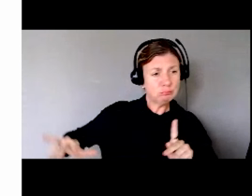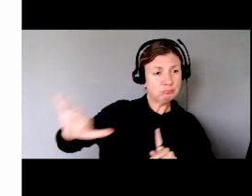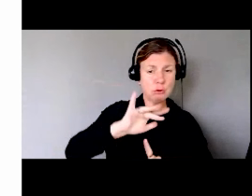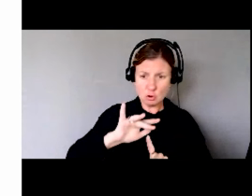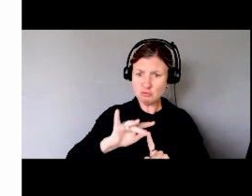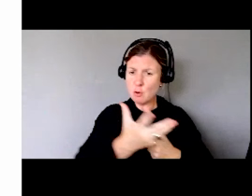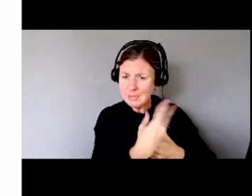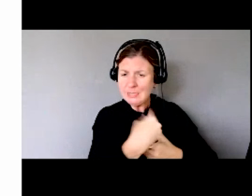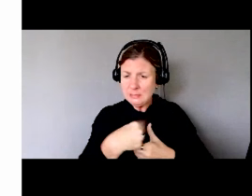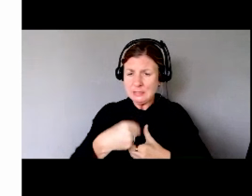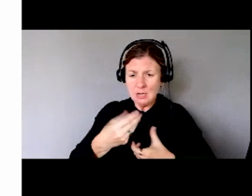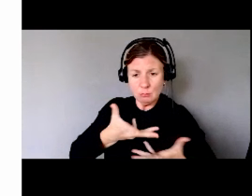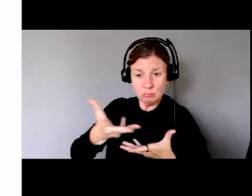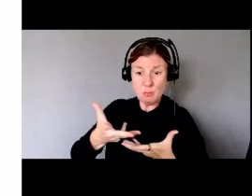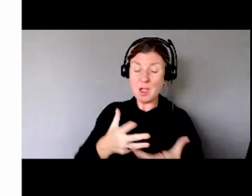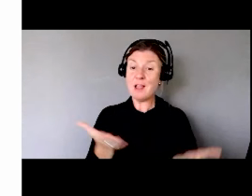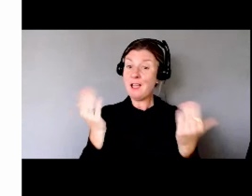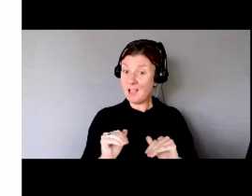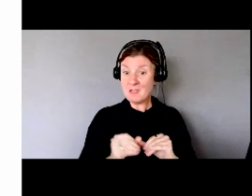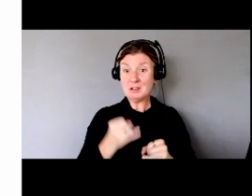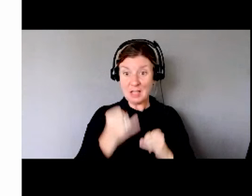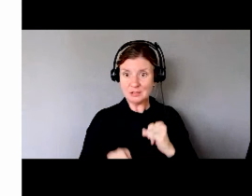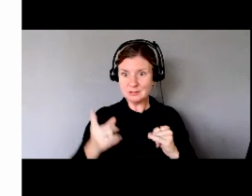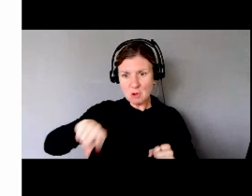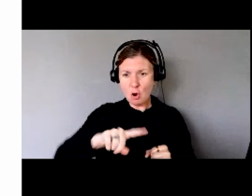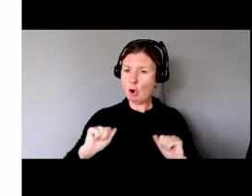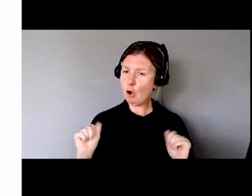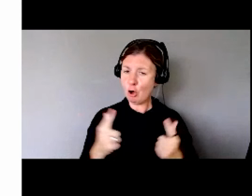by all Calgarians, especially those in Walden.